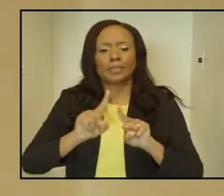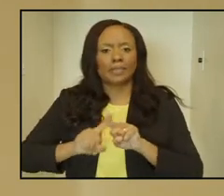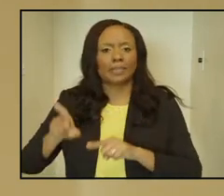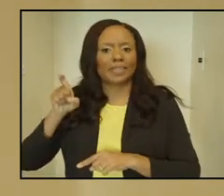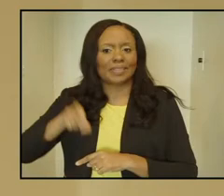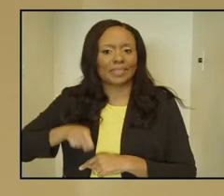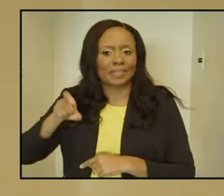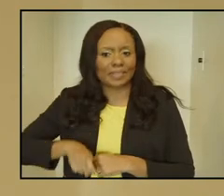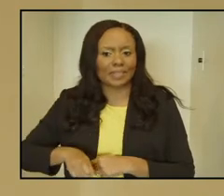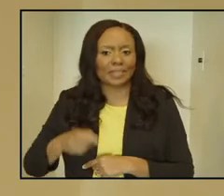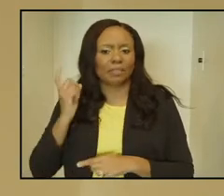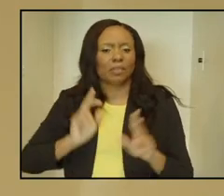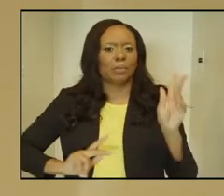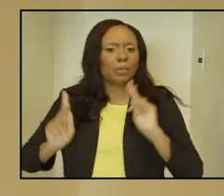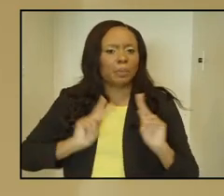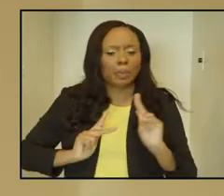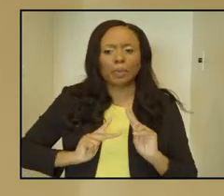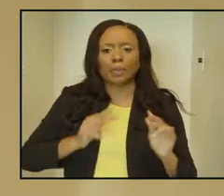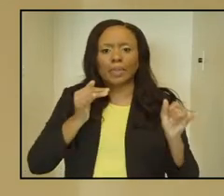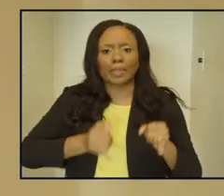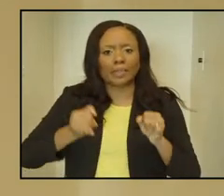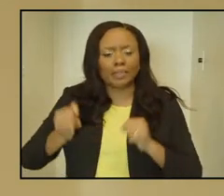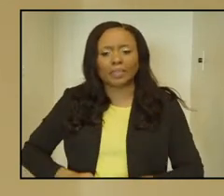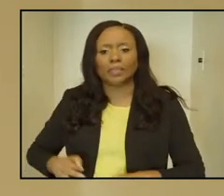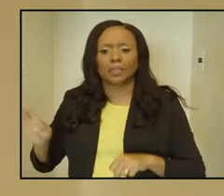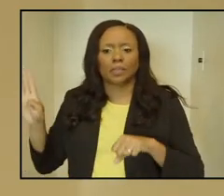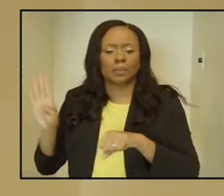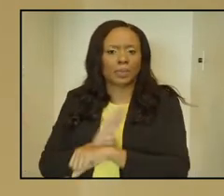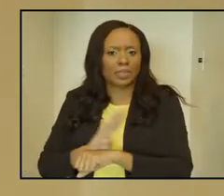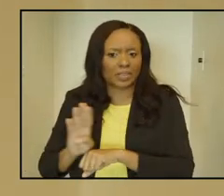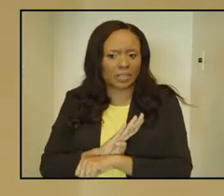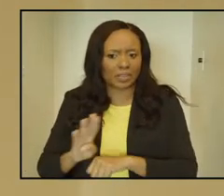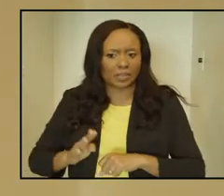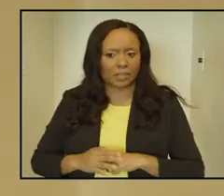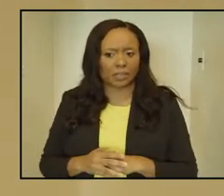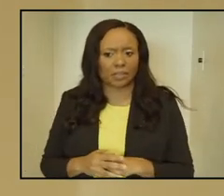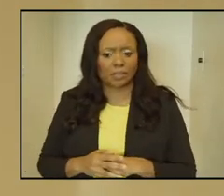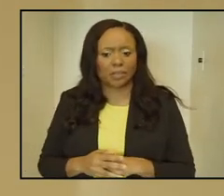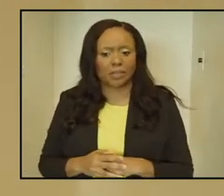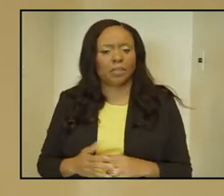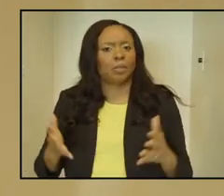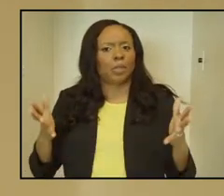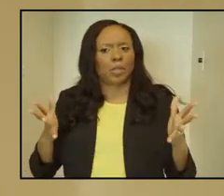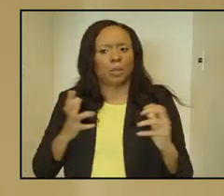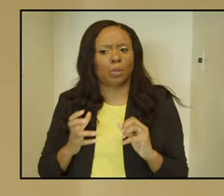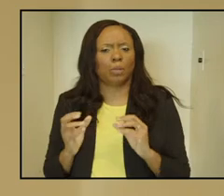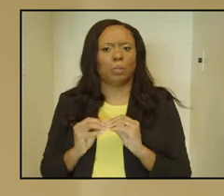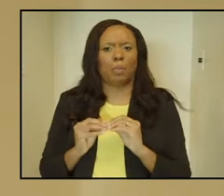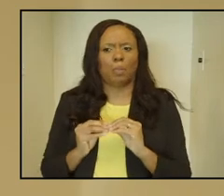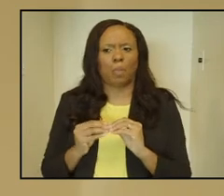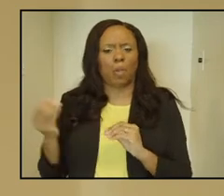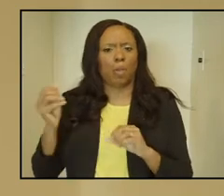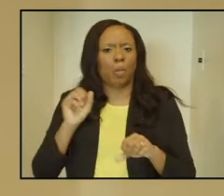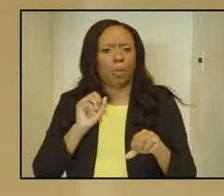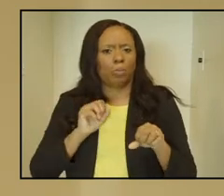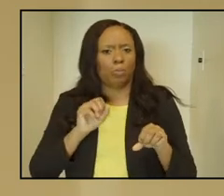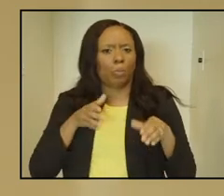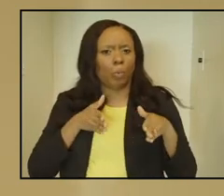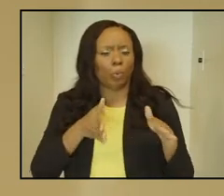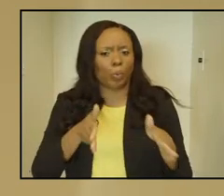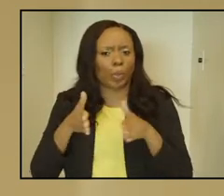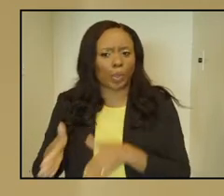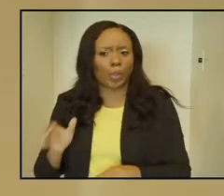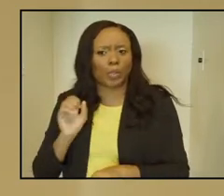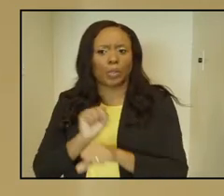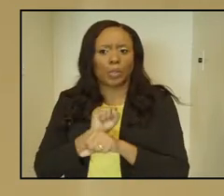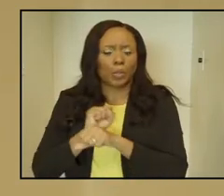of the persons and the businesses whom we serve. We will continually pursue more agile ways of working to produce